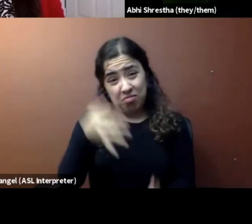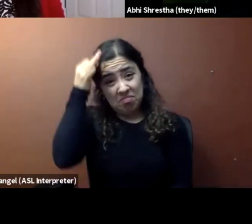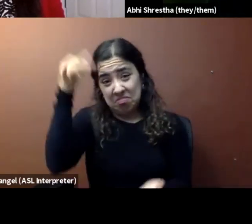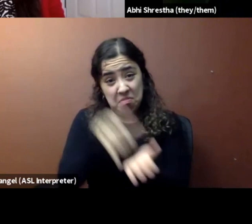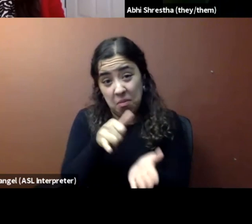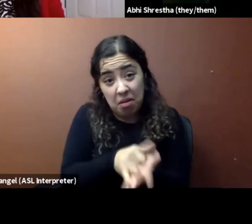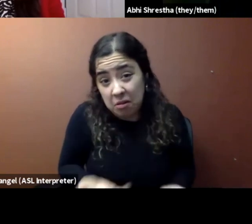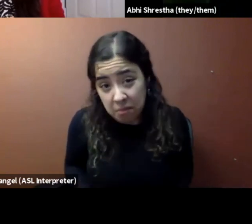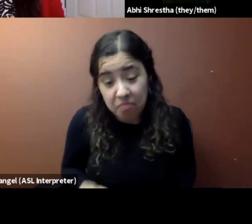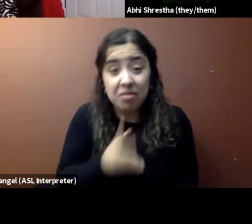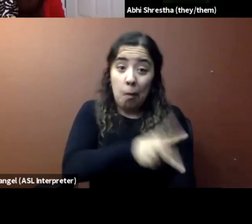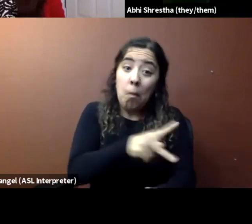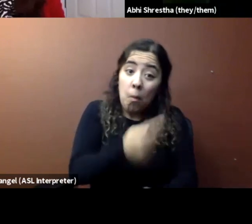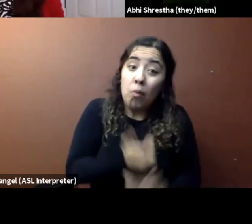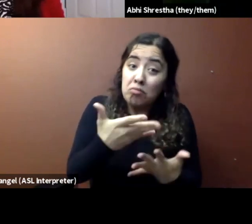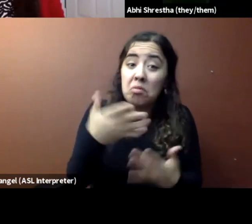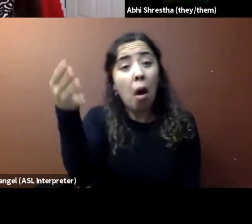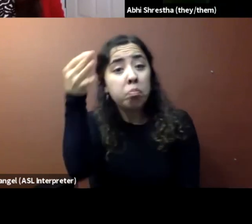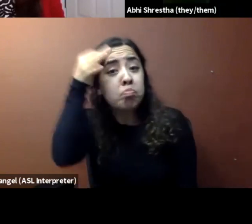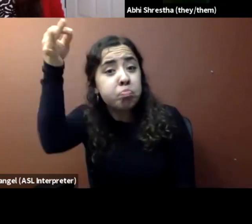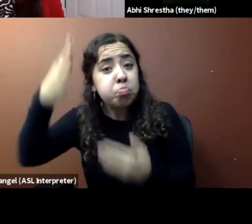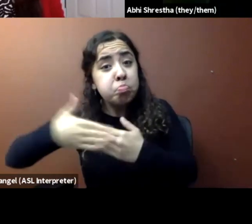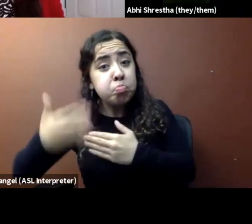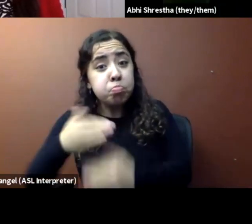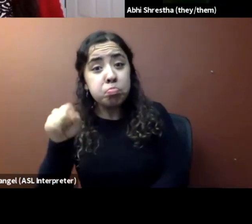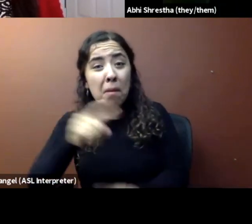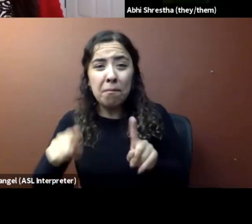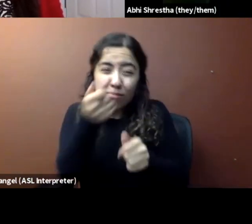I feel like every poem in a sense is a failure.